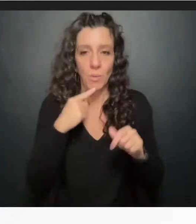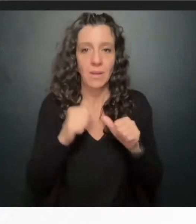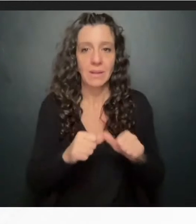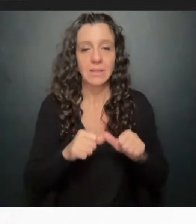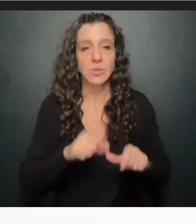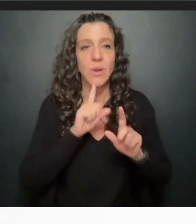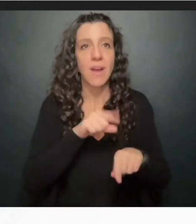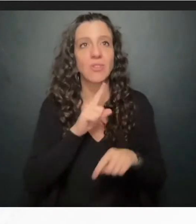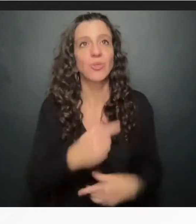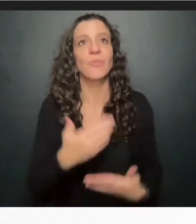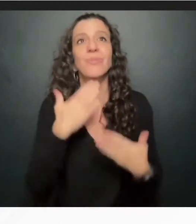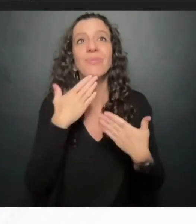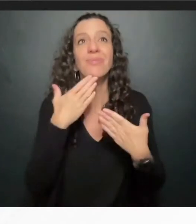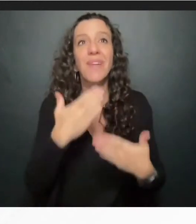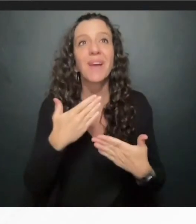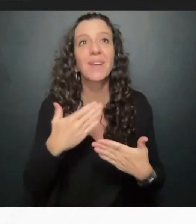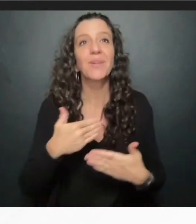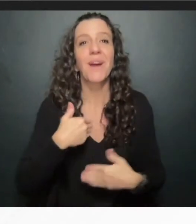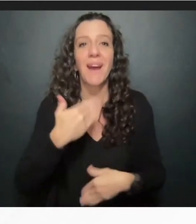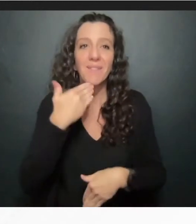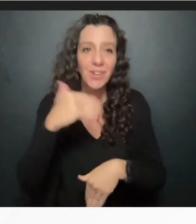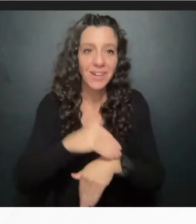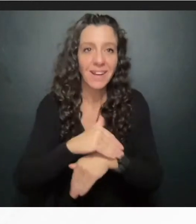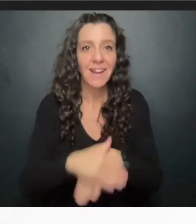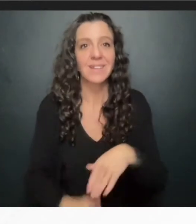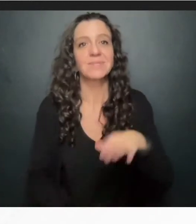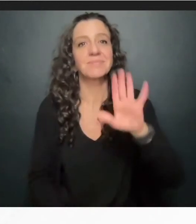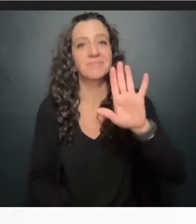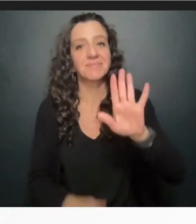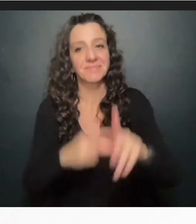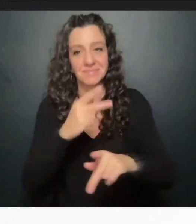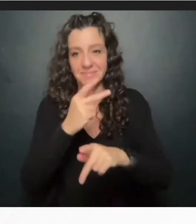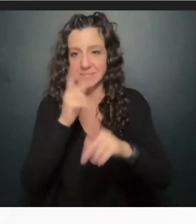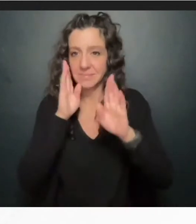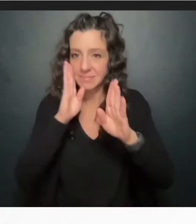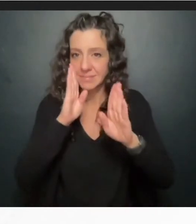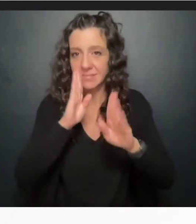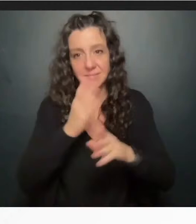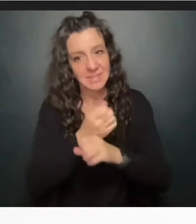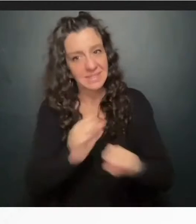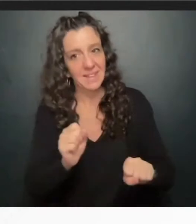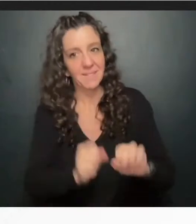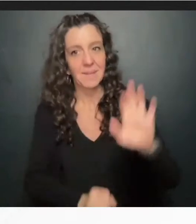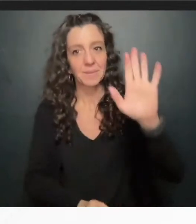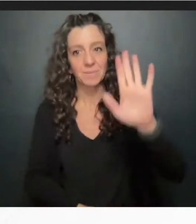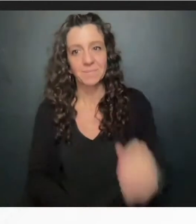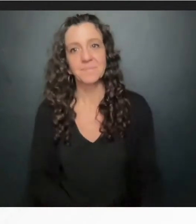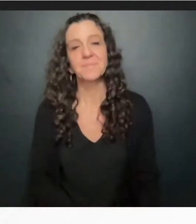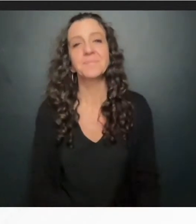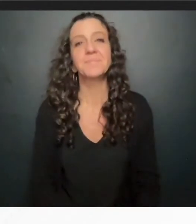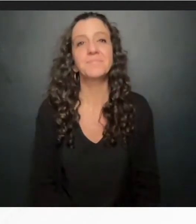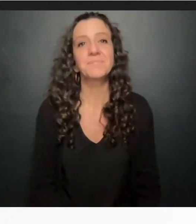them. Thank you. Have a good night. Stay informed and stay safe.